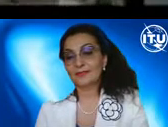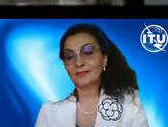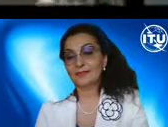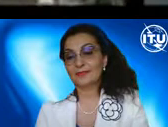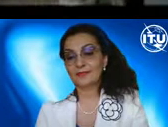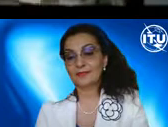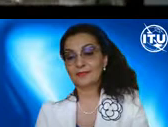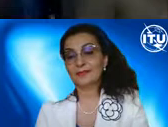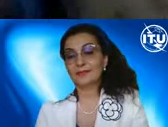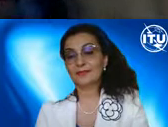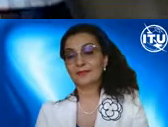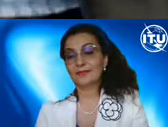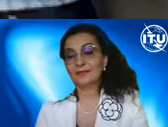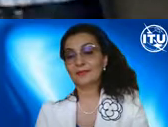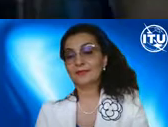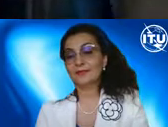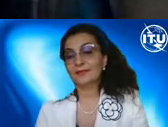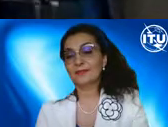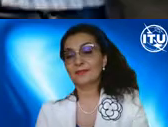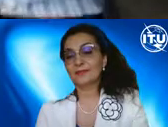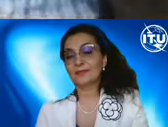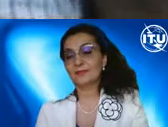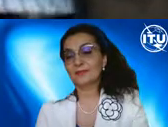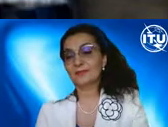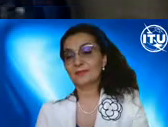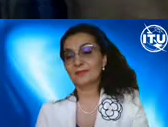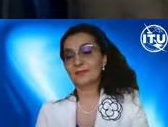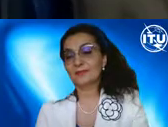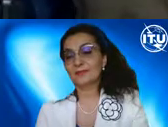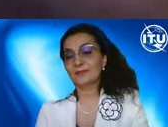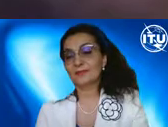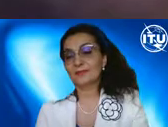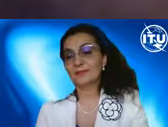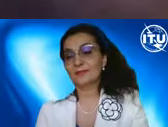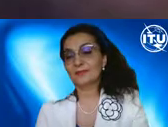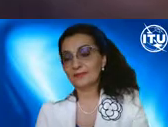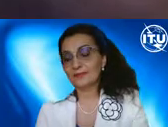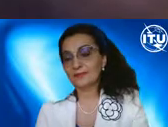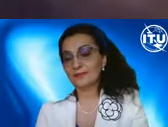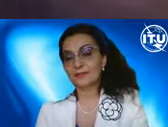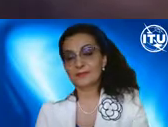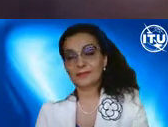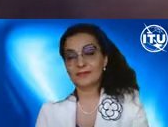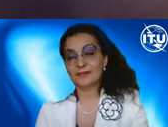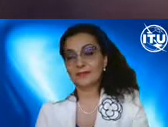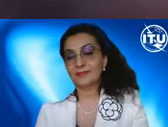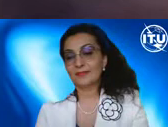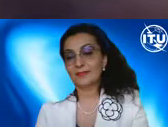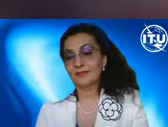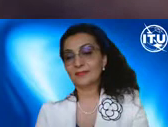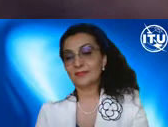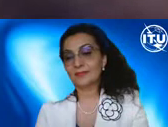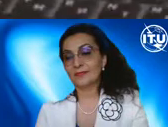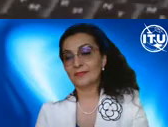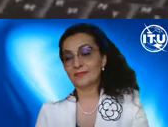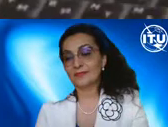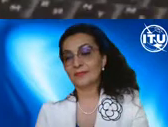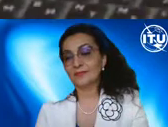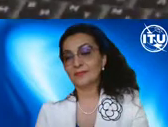ICTs, have proved their effectiveness as a primary way for communication. Now, more than ever before, people